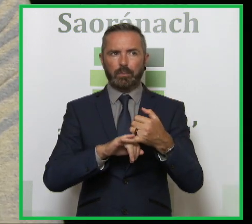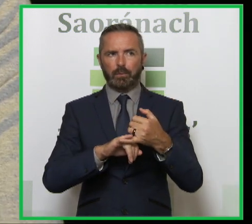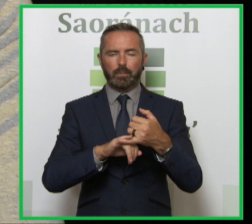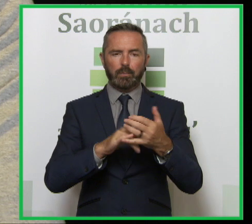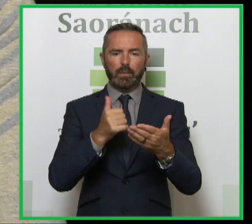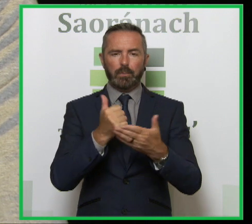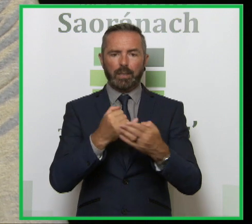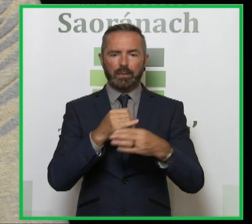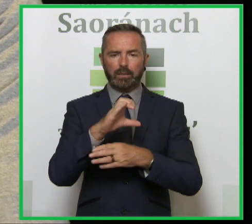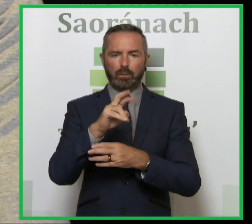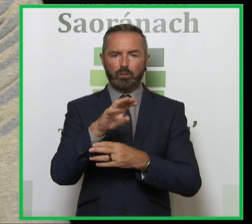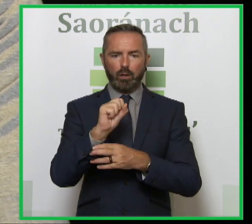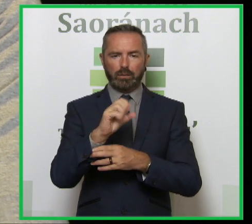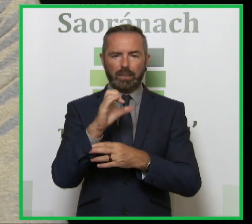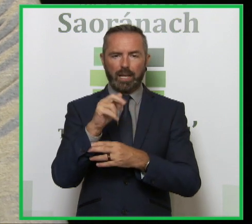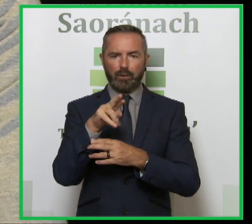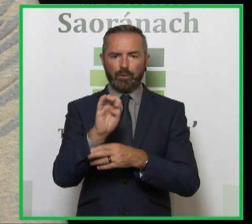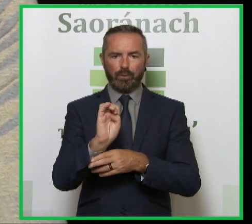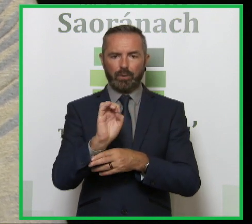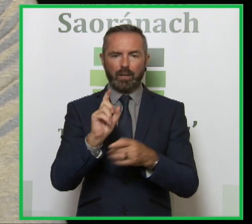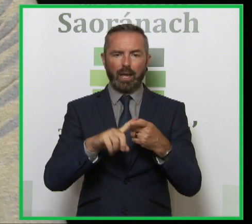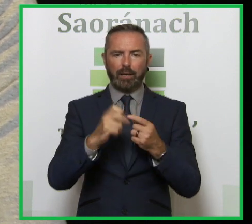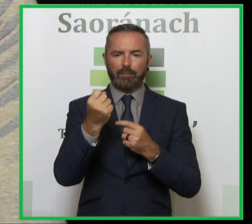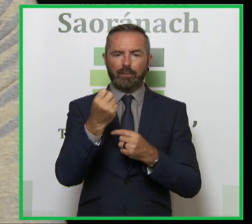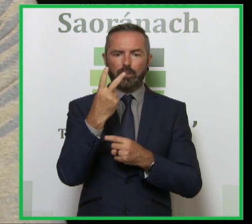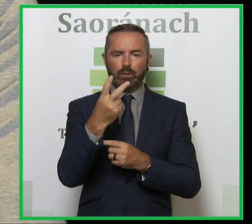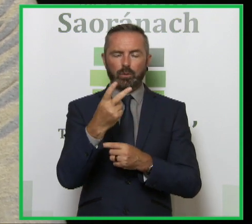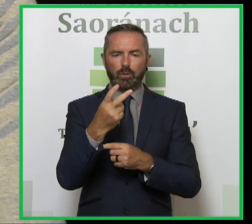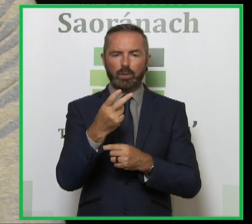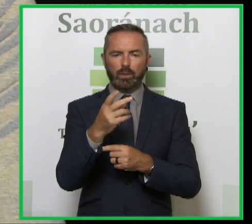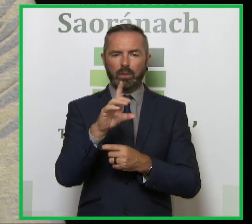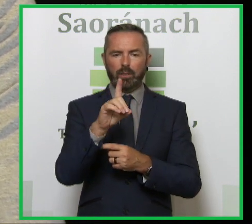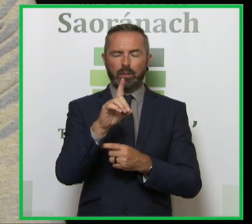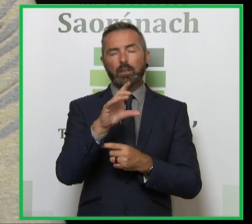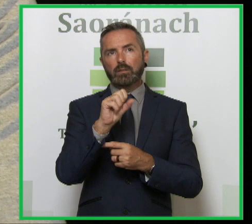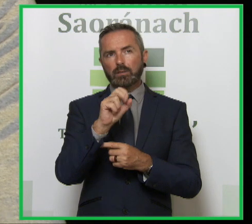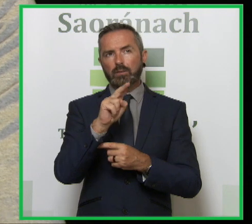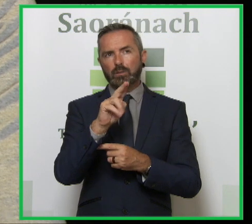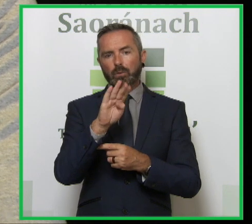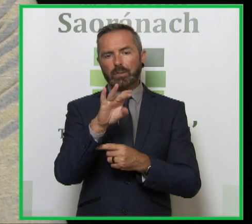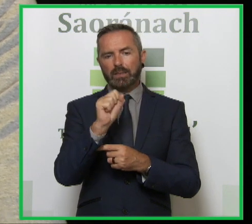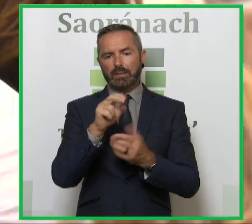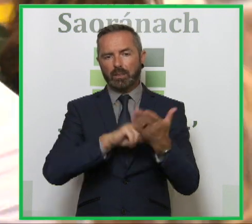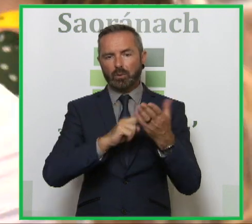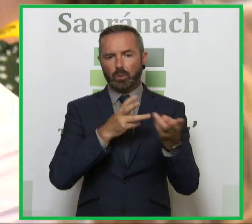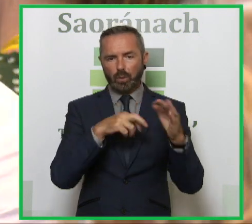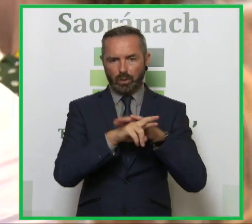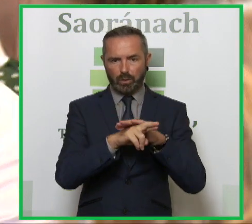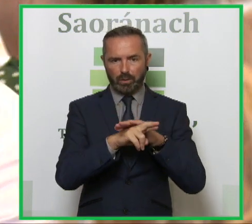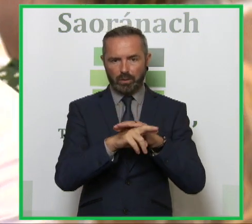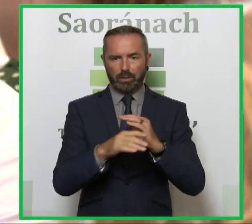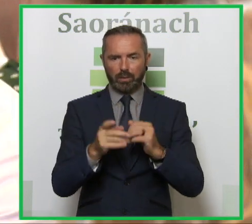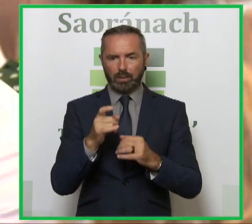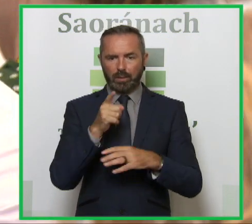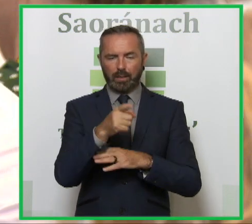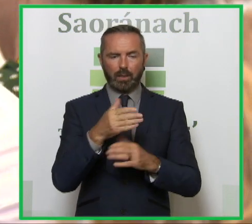based in Crosscare. And then we have 2 substance use workers and a substance use worker coordinator called a Wide App coordinator